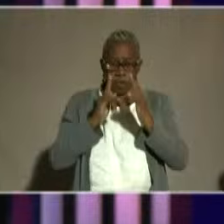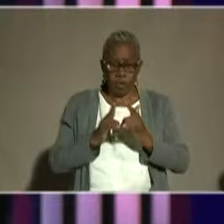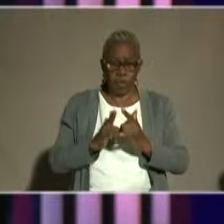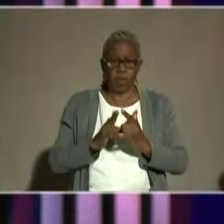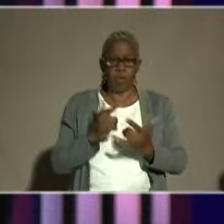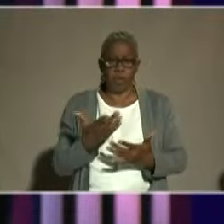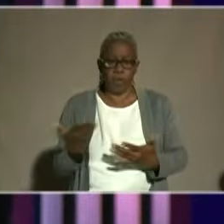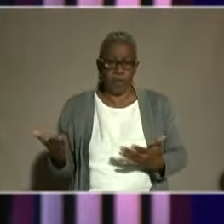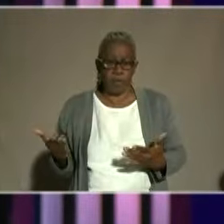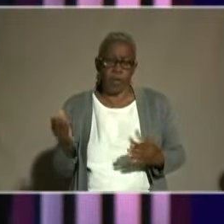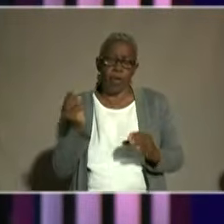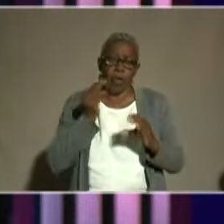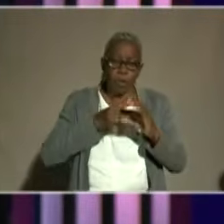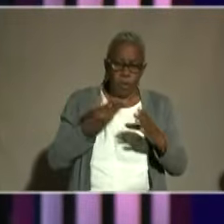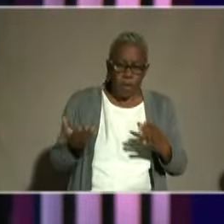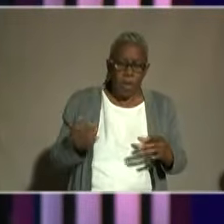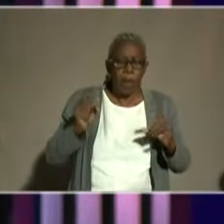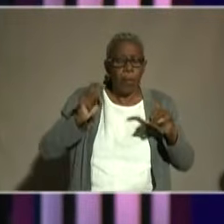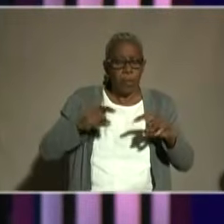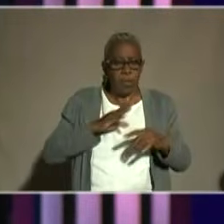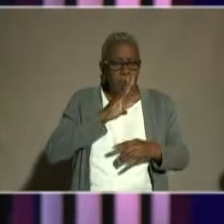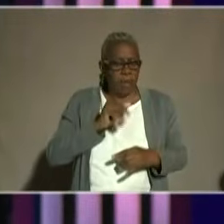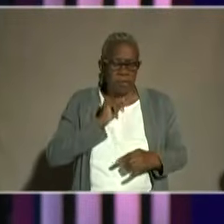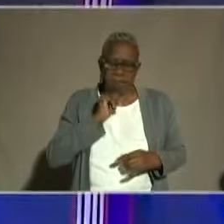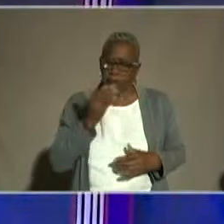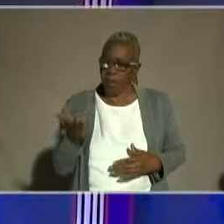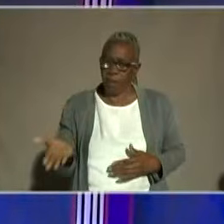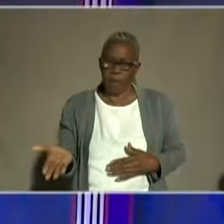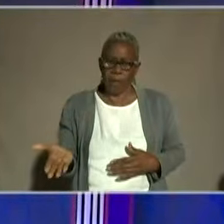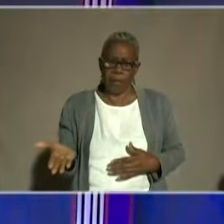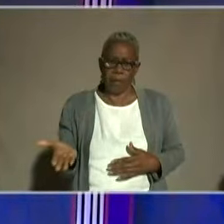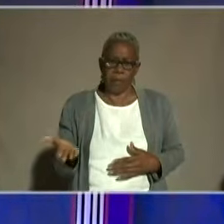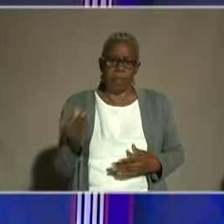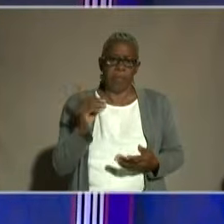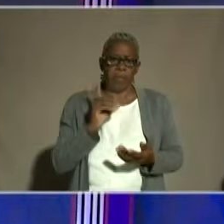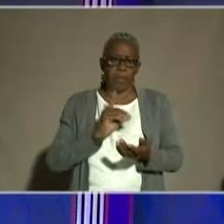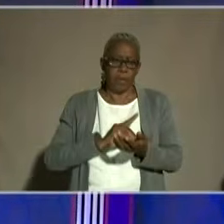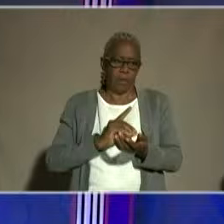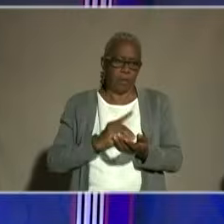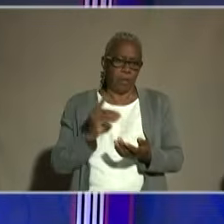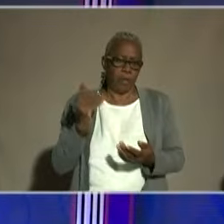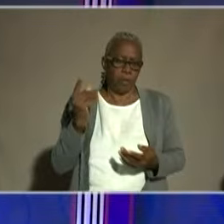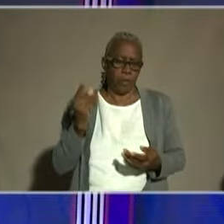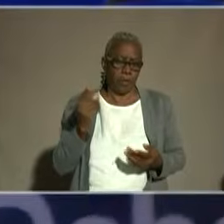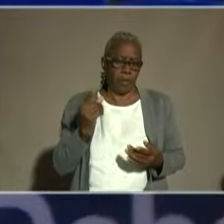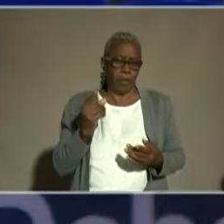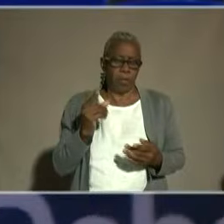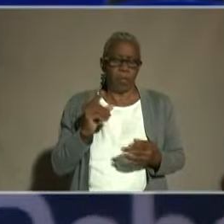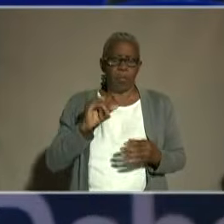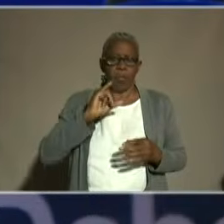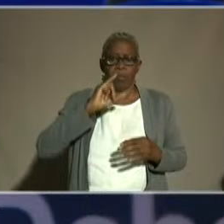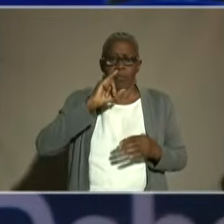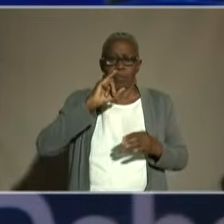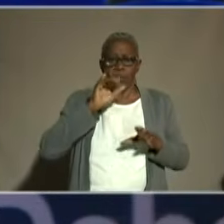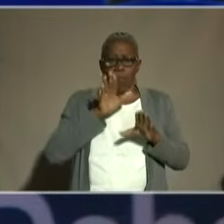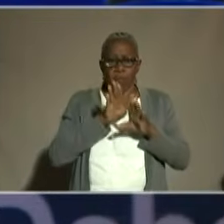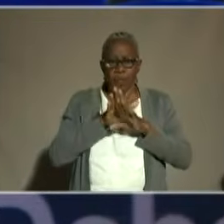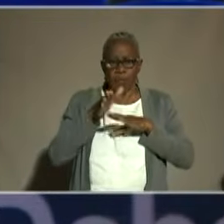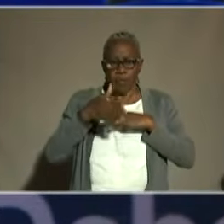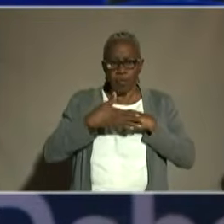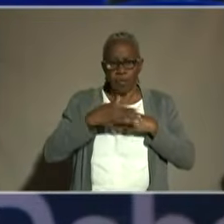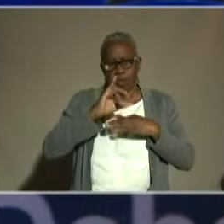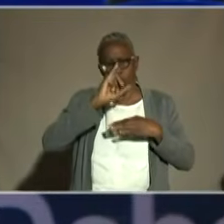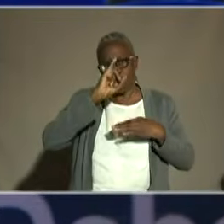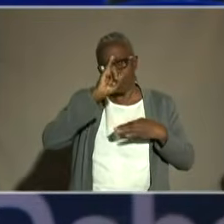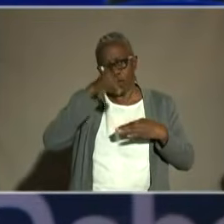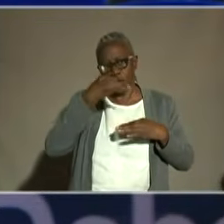include things that should be there but are not yet there. Dr. Holness? The Jamaica Labour Party is the only political